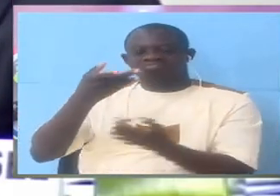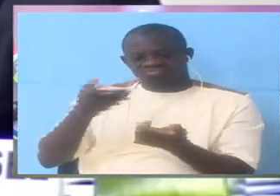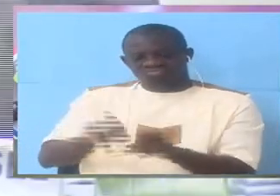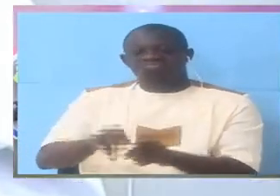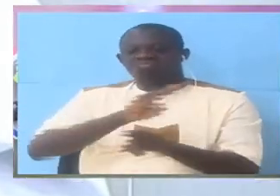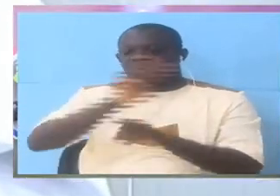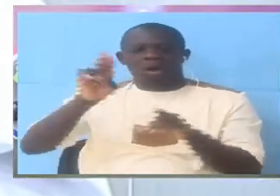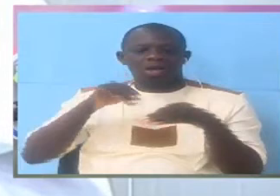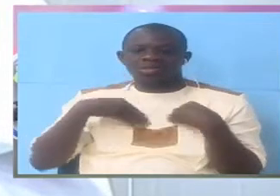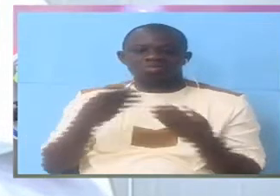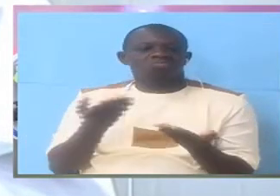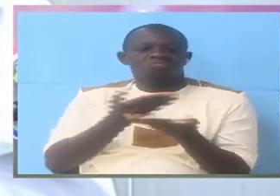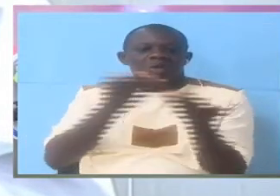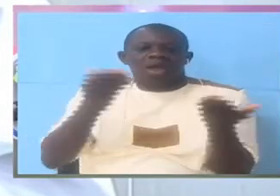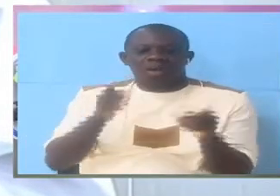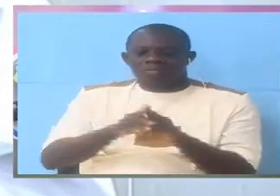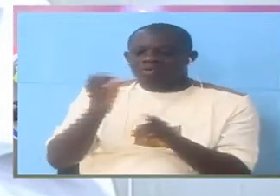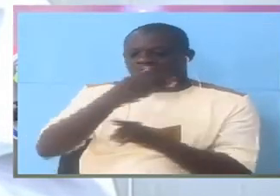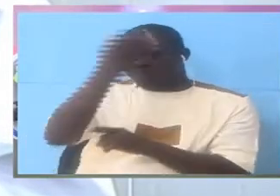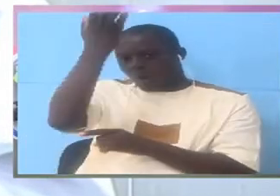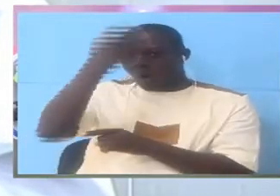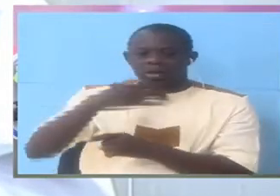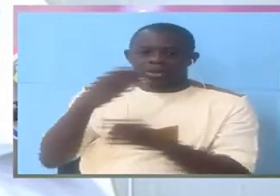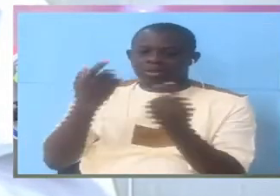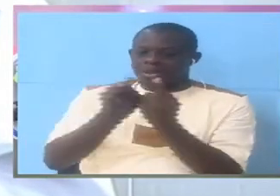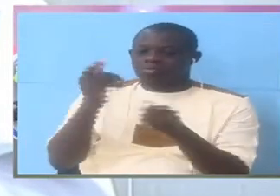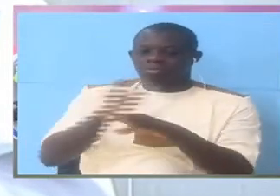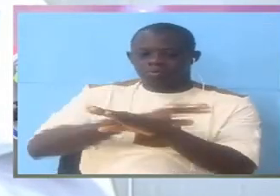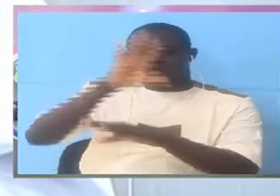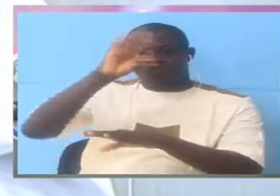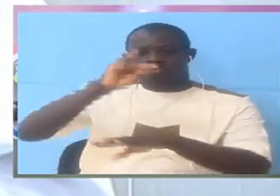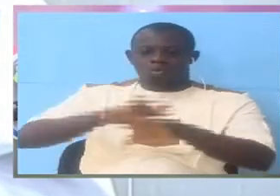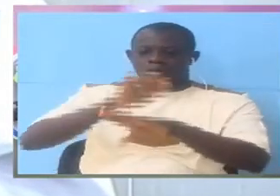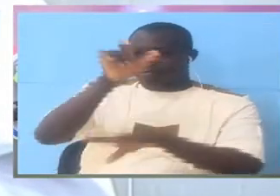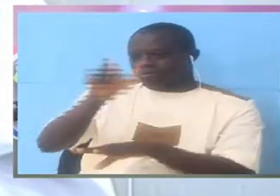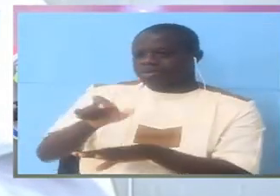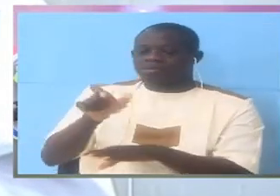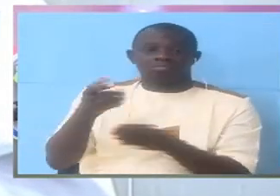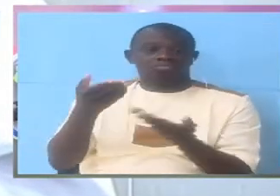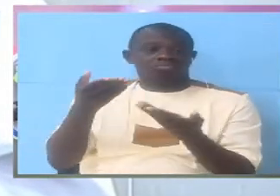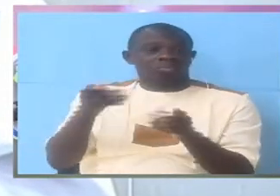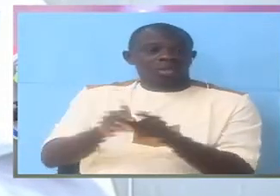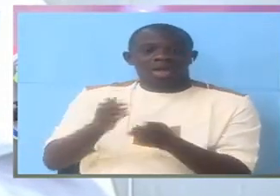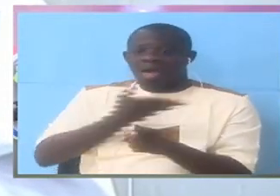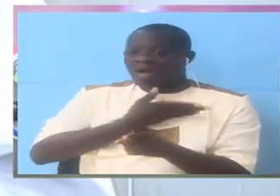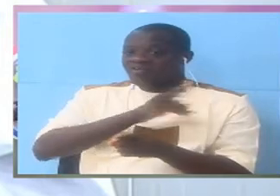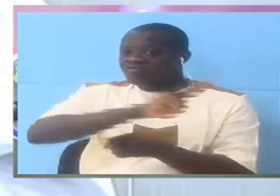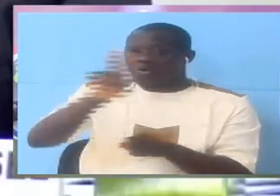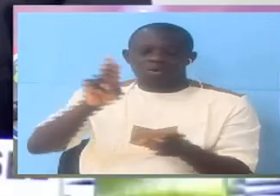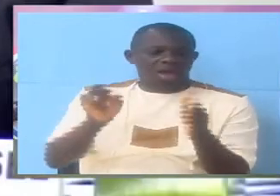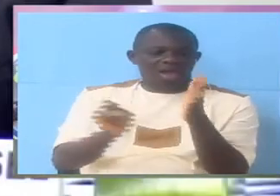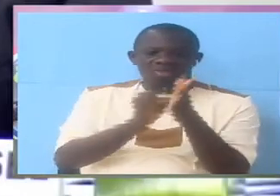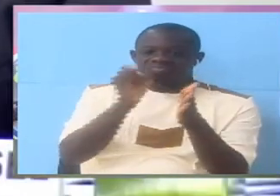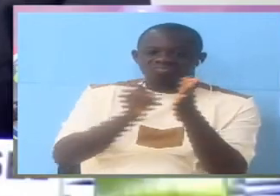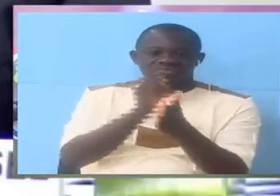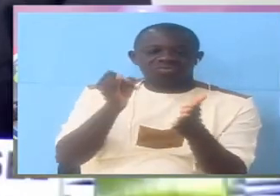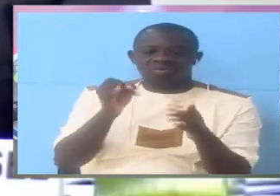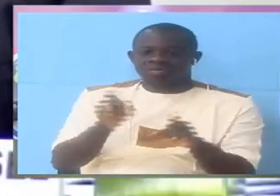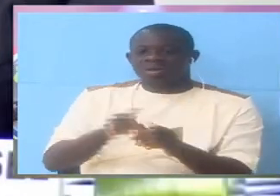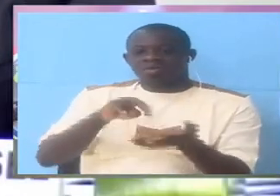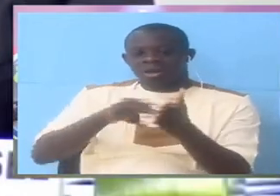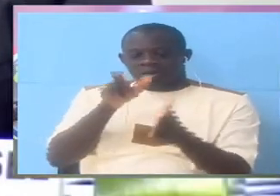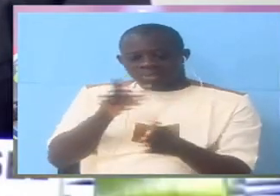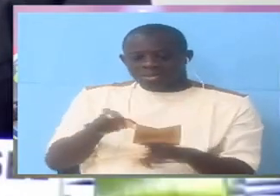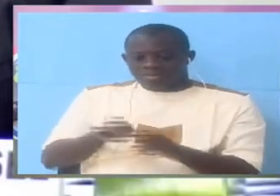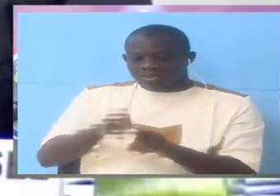But was never investigated by us. There was any investigation, it was not with us. So he just fabricated it,